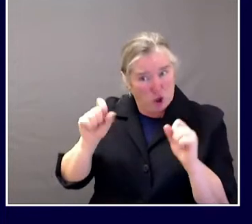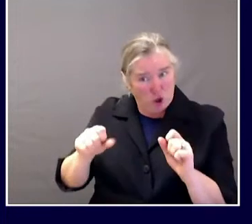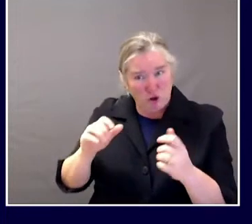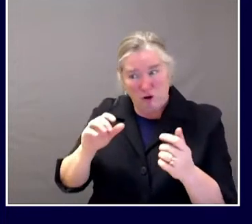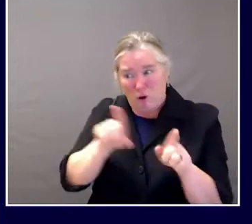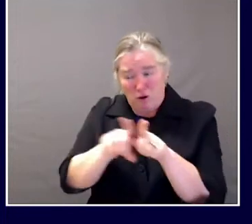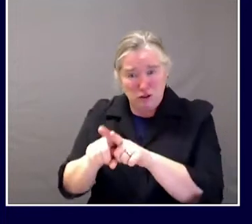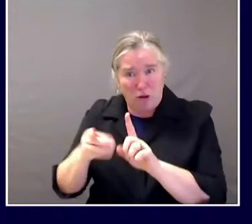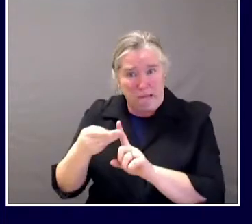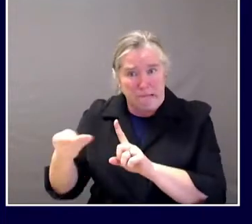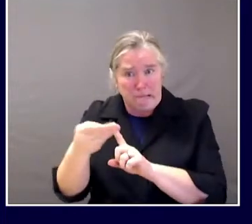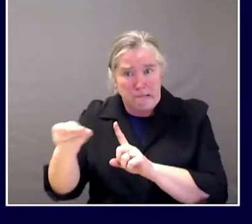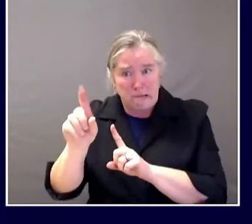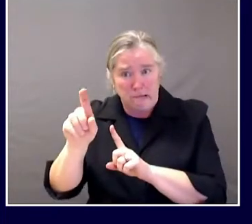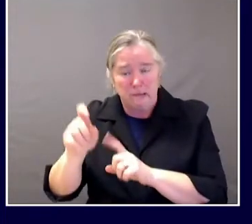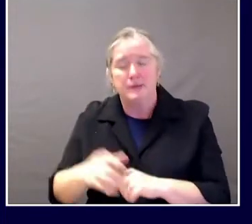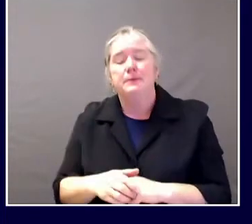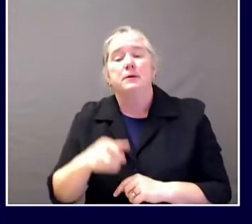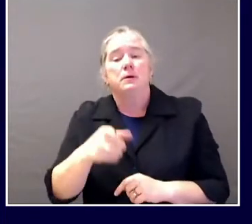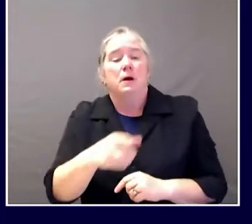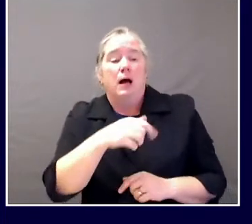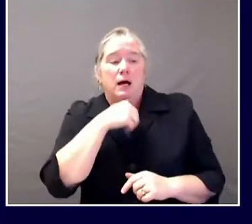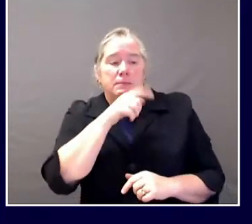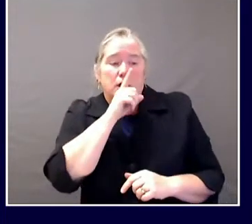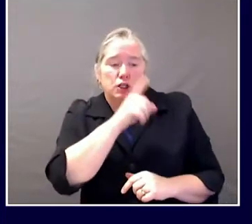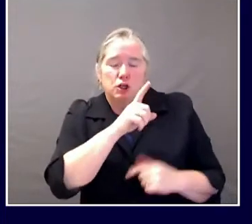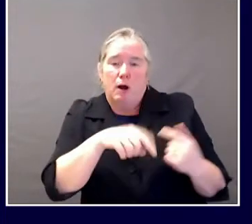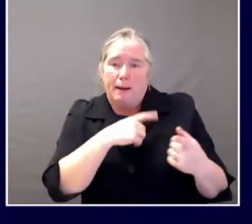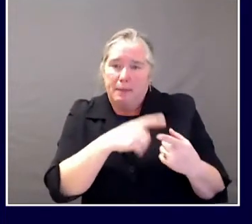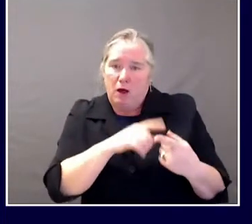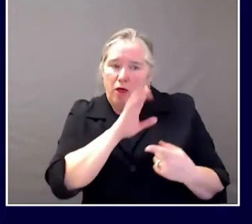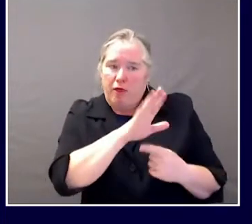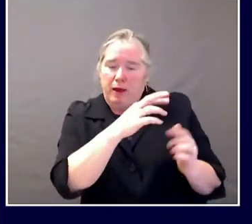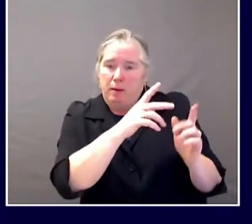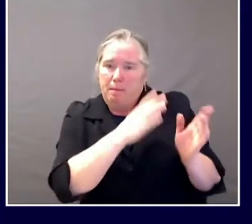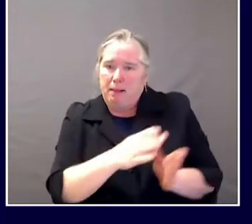masking, things of that nature. I know that the inauguration is not just a